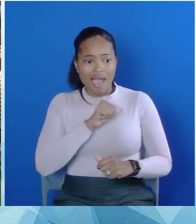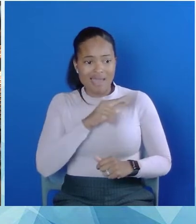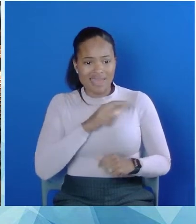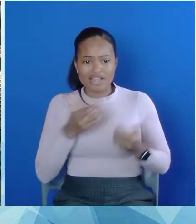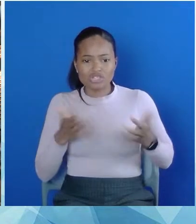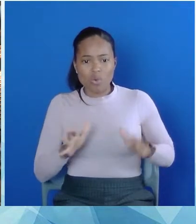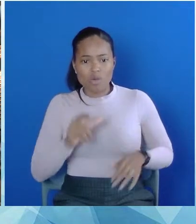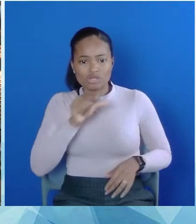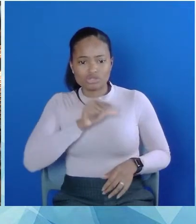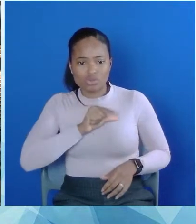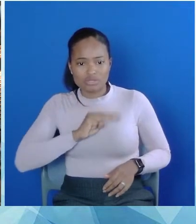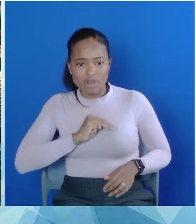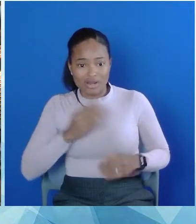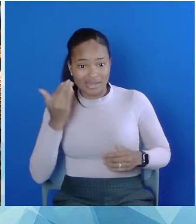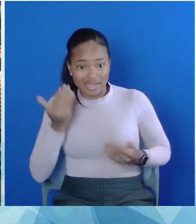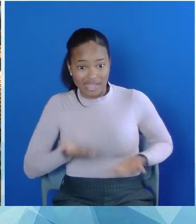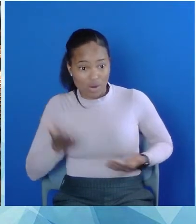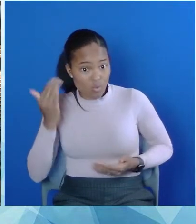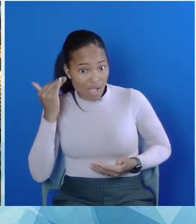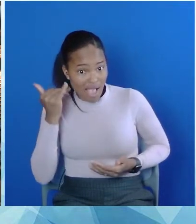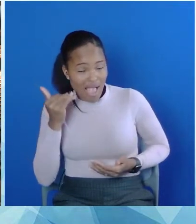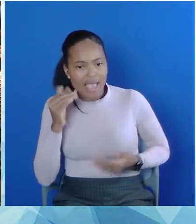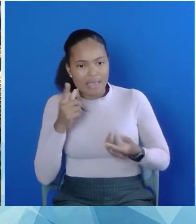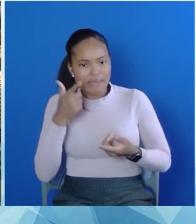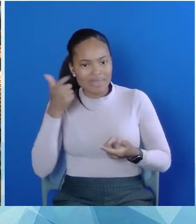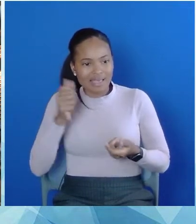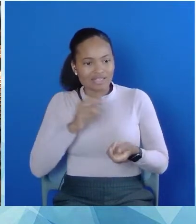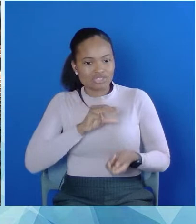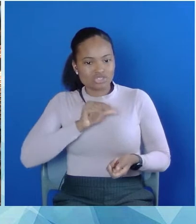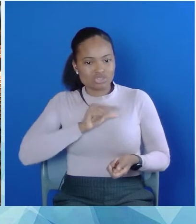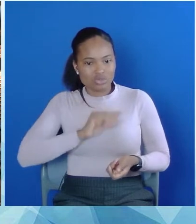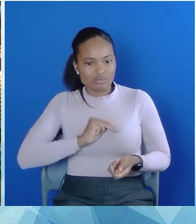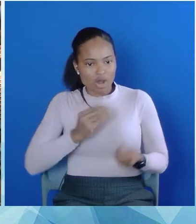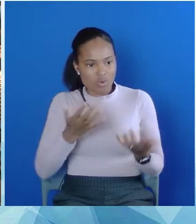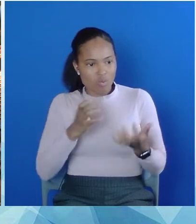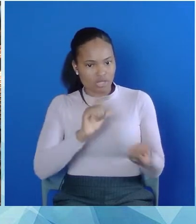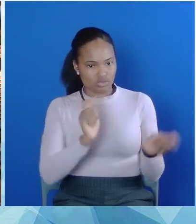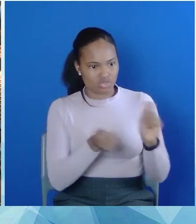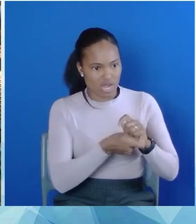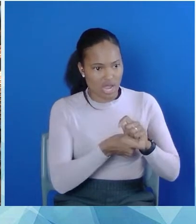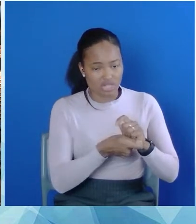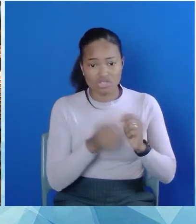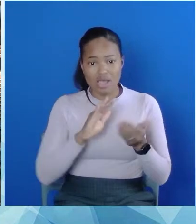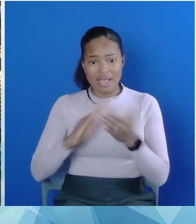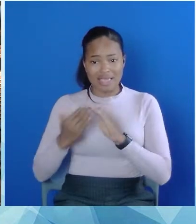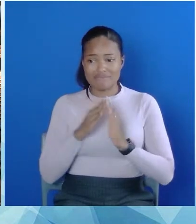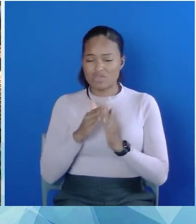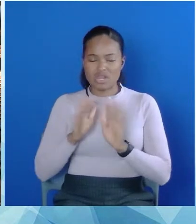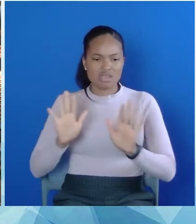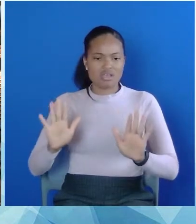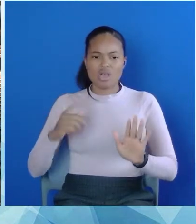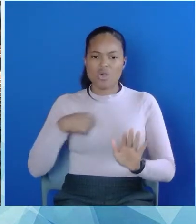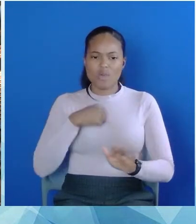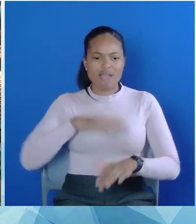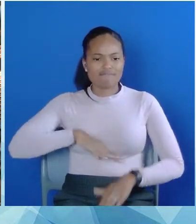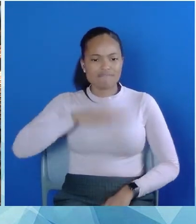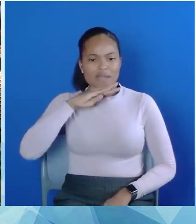The community, some of you might have faith in her, but I don't. And I think it's enough of this. It's time to change. Get these folks out of